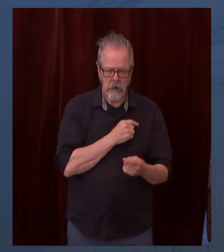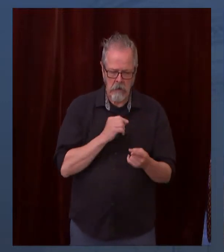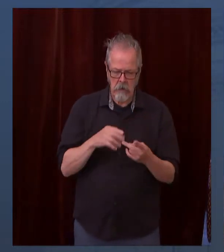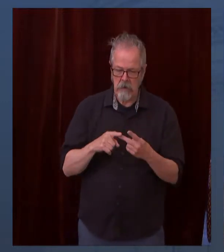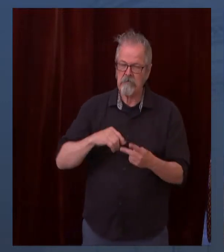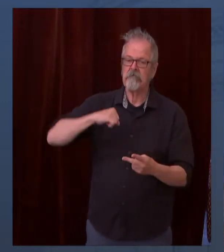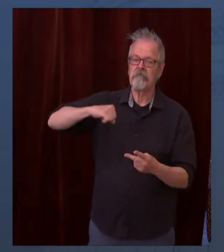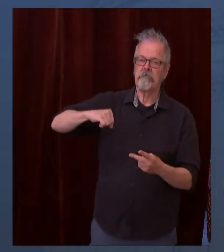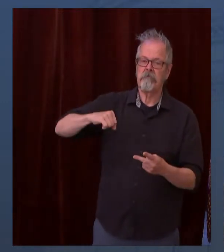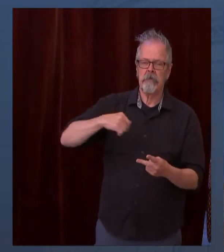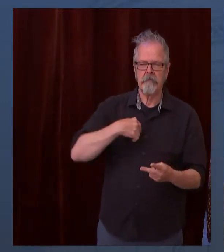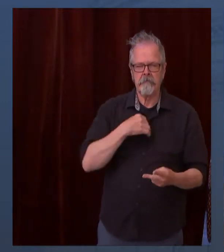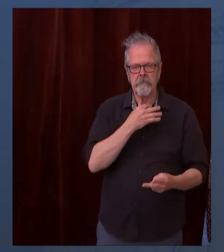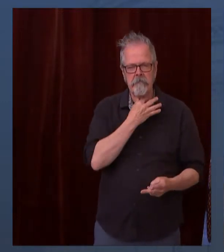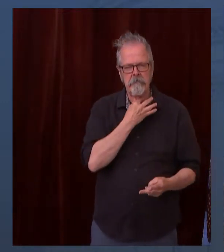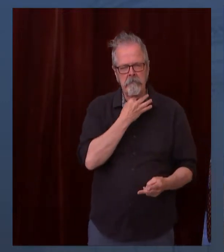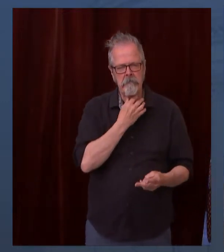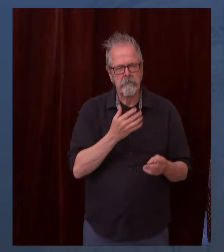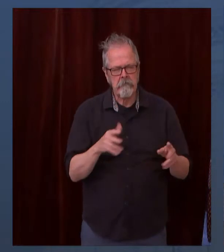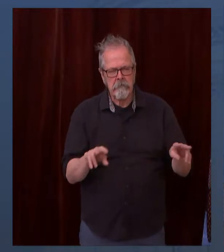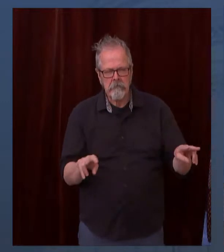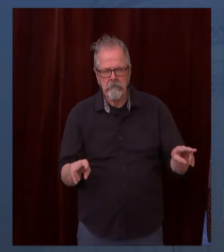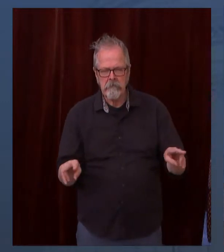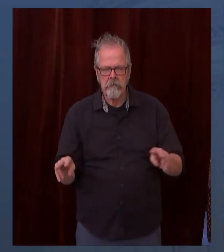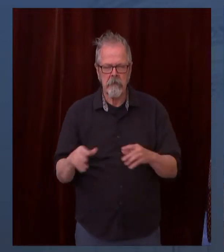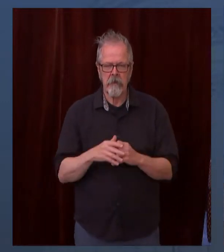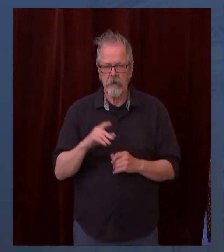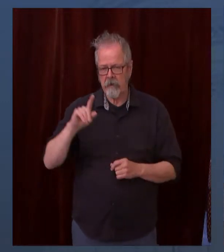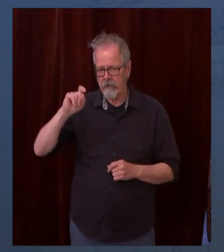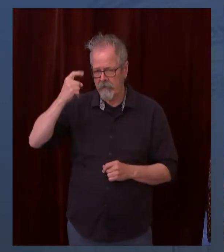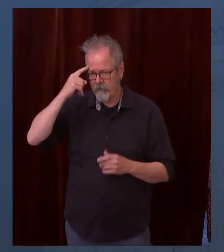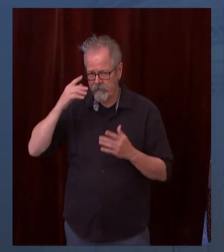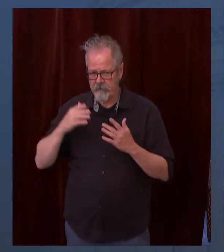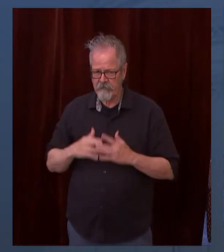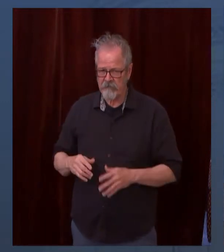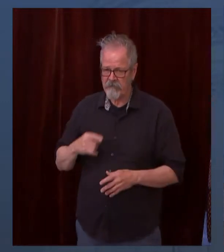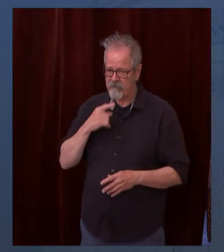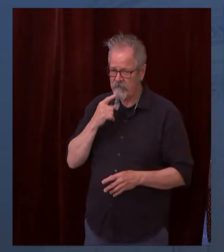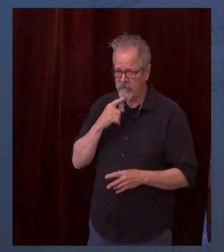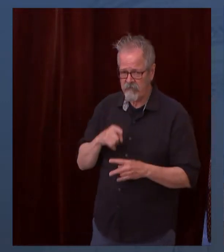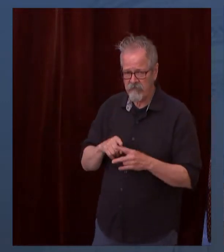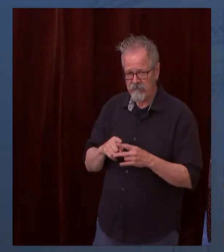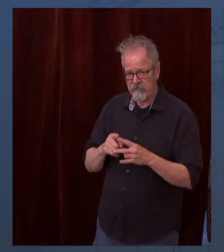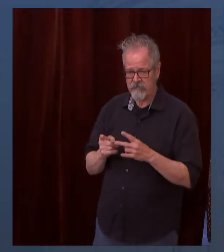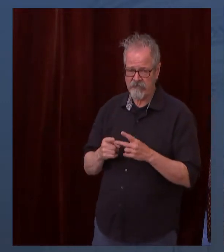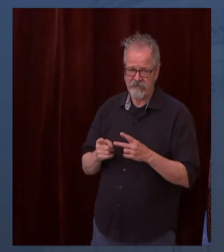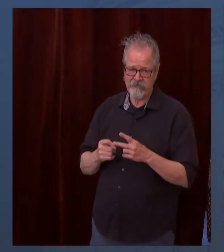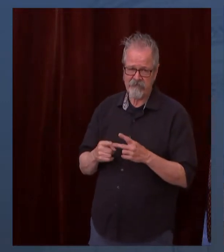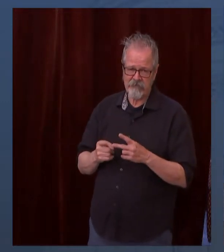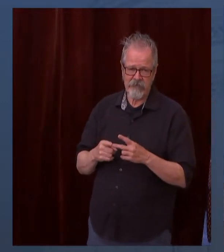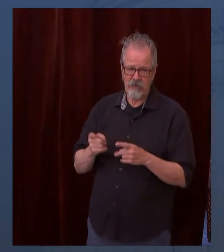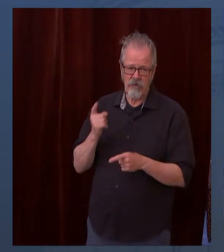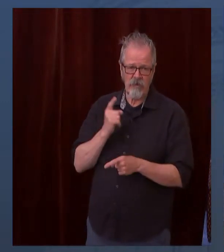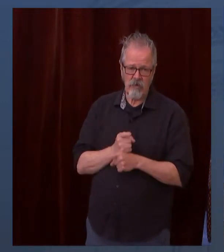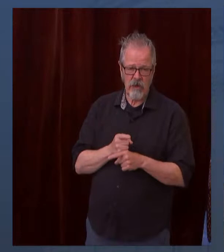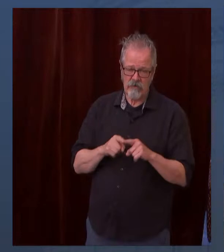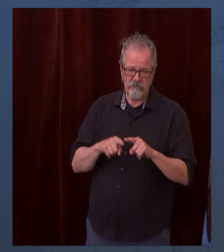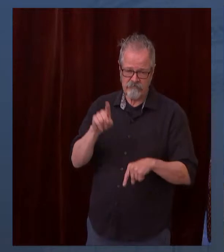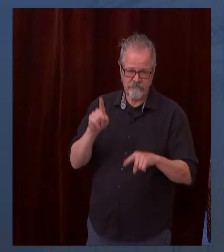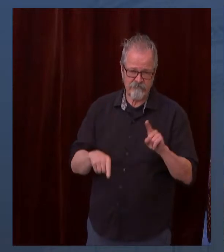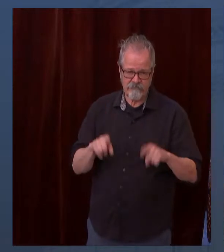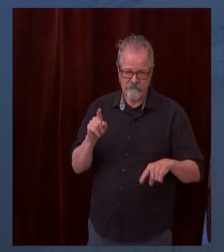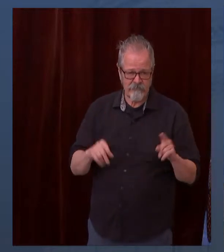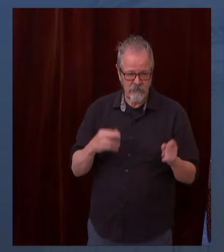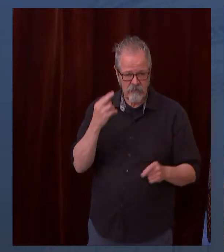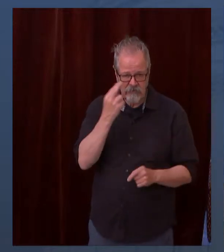perceptions here. Some folks just kind of haven't gotten around to it. We understand that, that's human nature. They might be